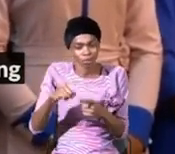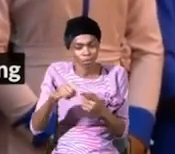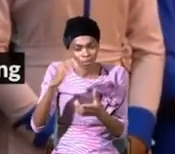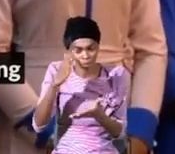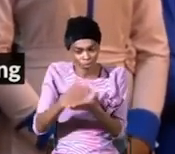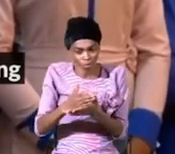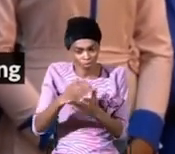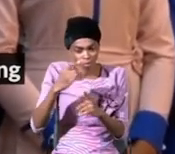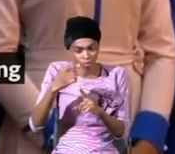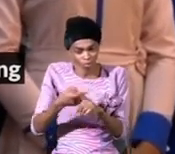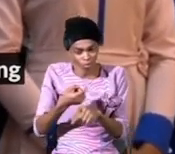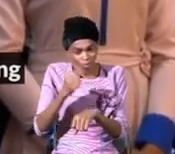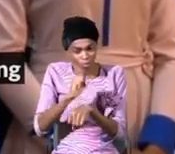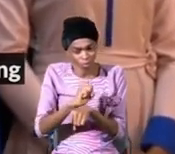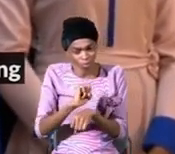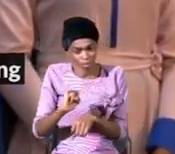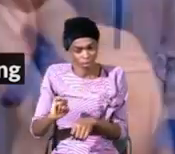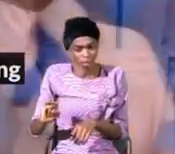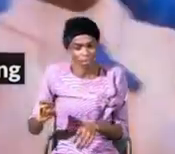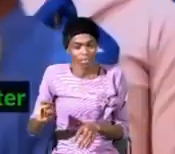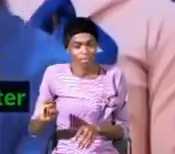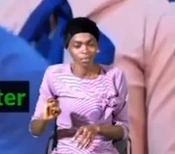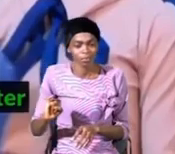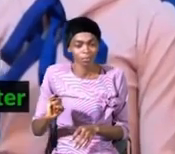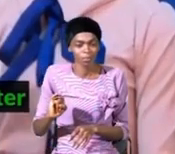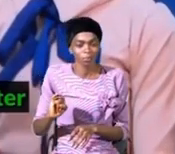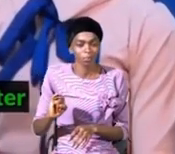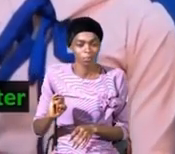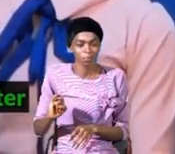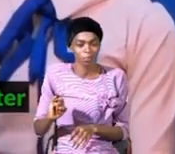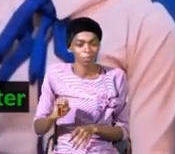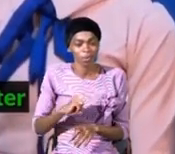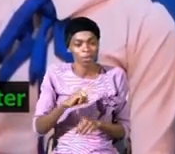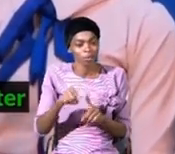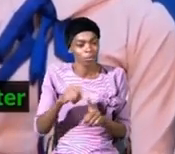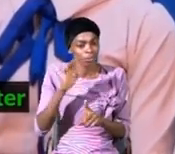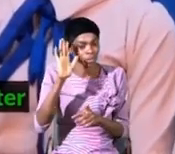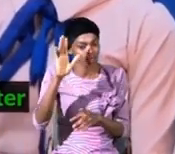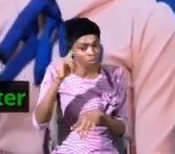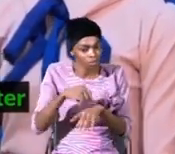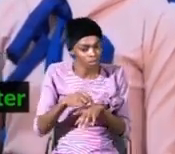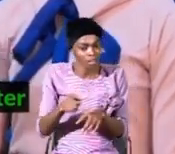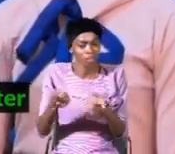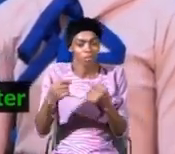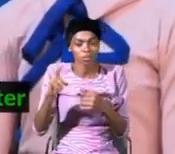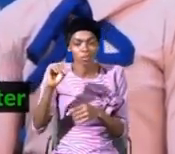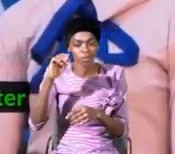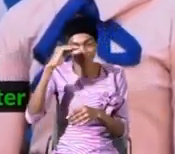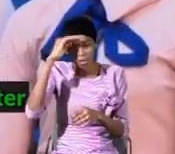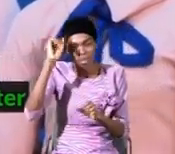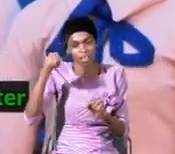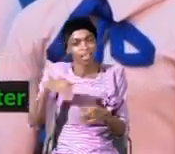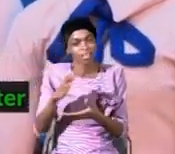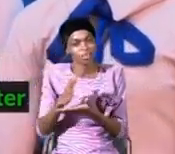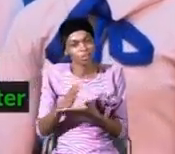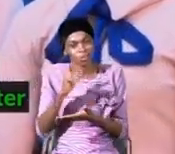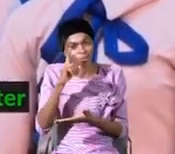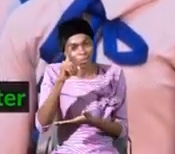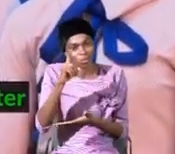cease from walking. When your time comes, no man can stop